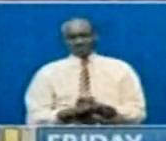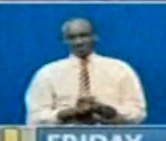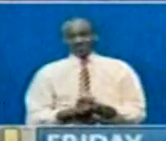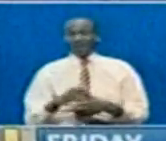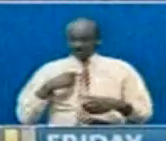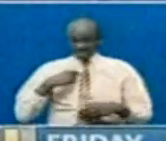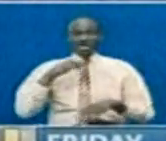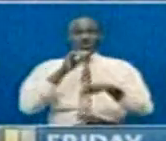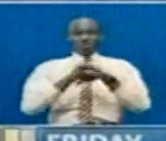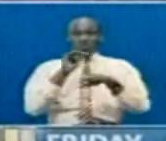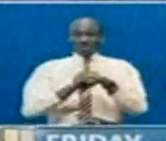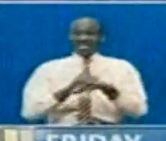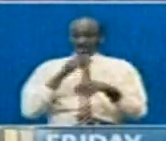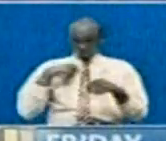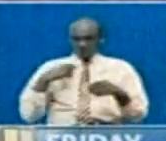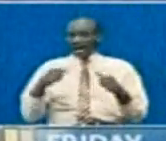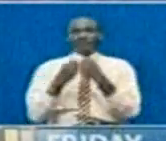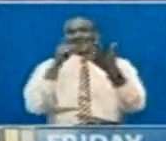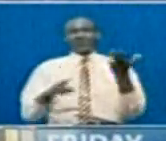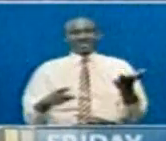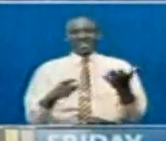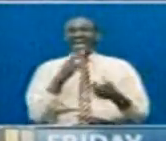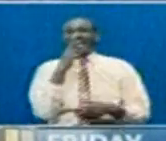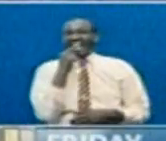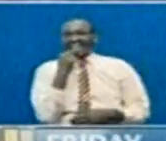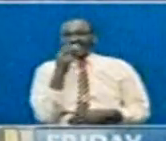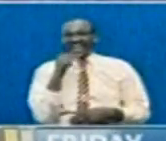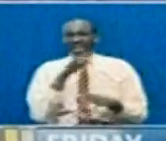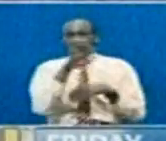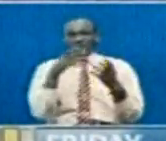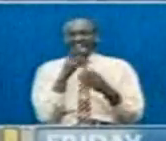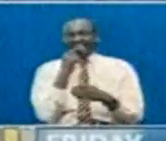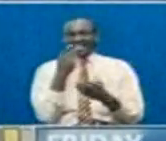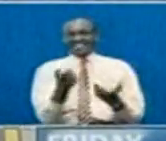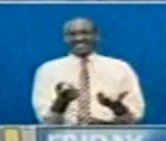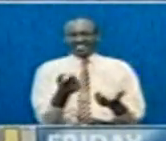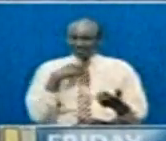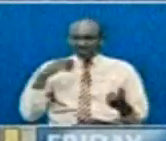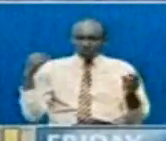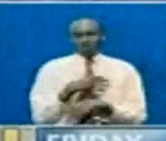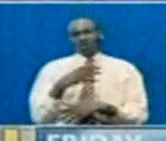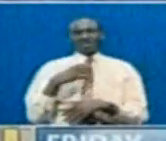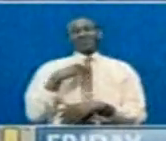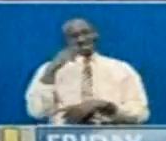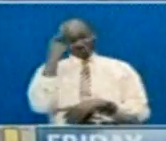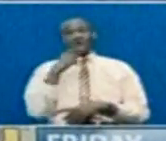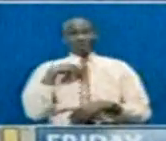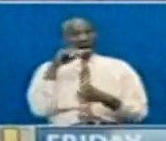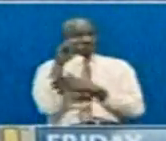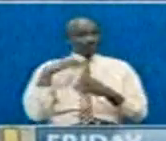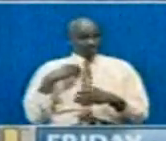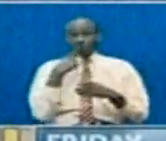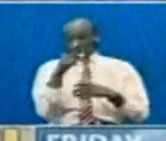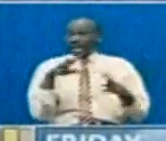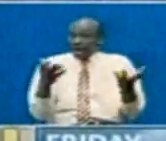I'm being good, and what a coincidence. Red and red, Betty. I know, right? We look, I'm sure we look good. We'll ask the viewers to tell us